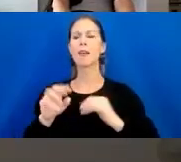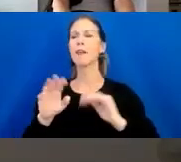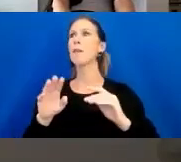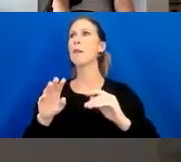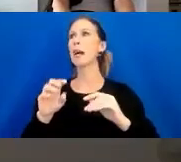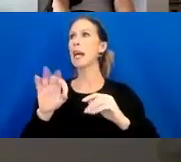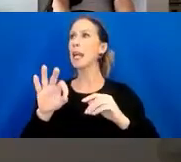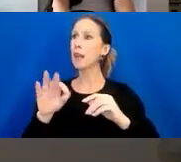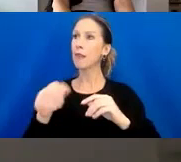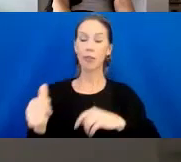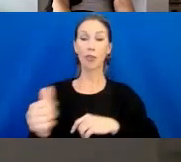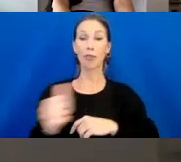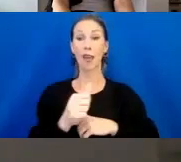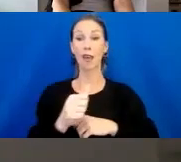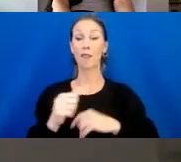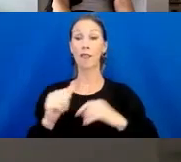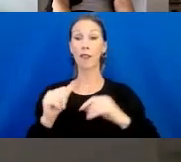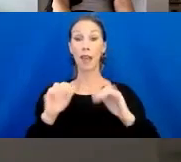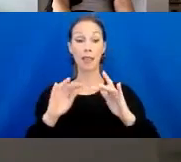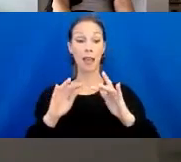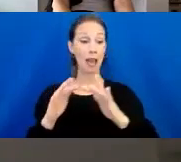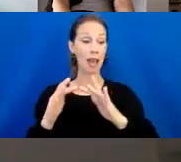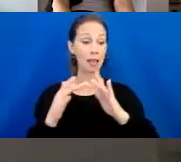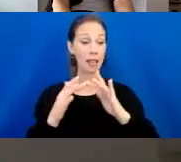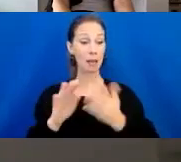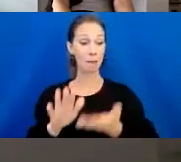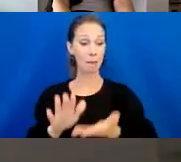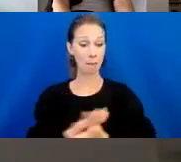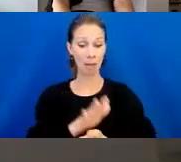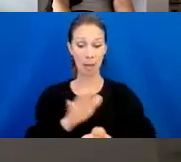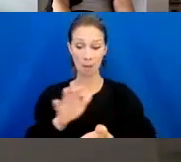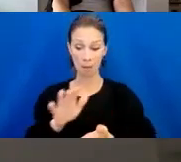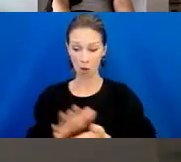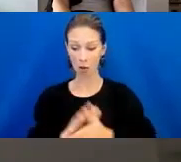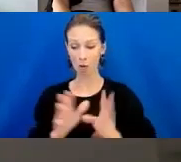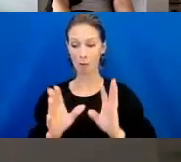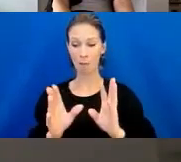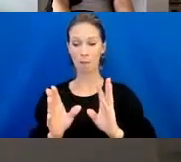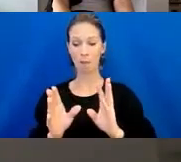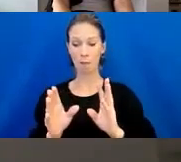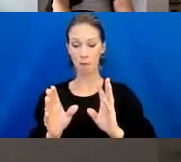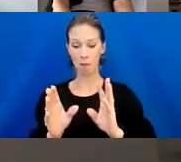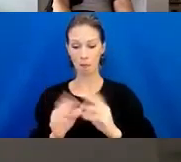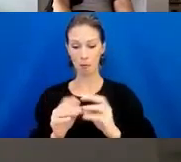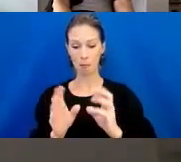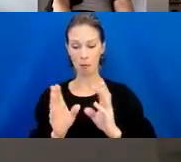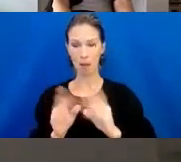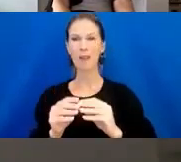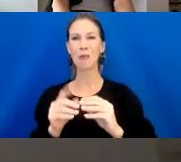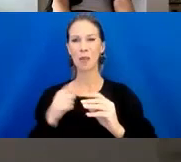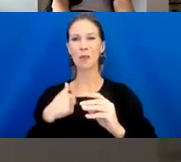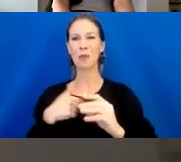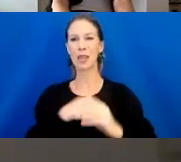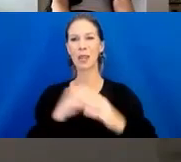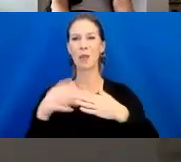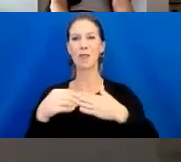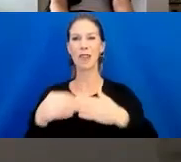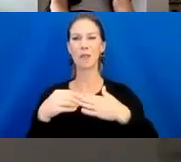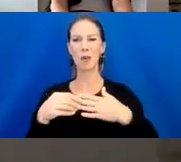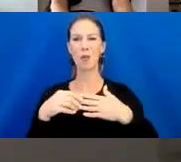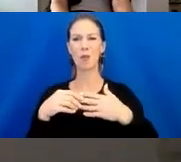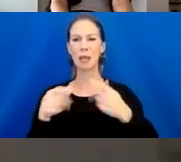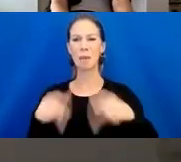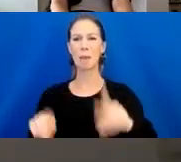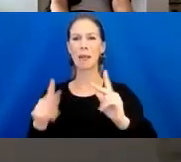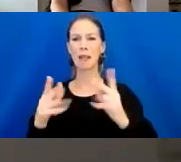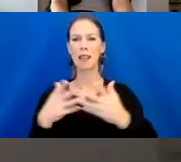if you're in the online paper repository, we give you quite a bit of time, maybe as much as, I don't remember the exact number, but